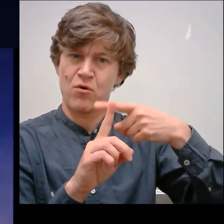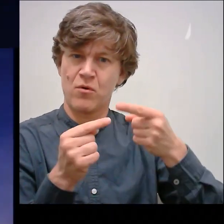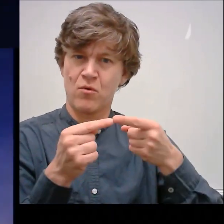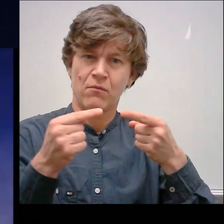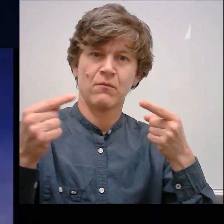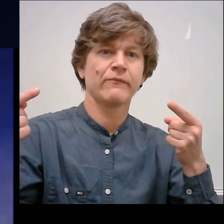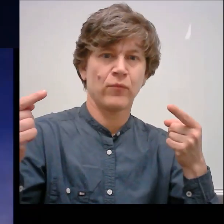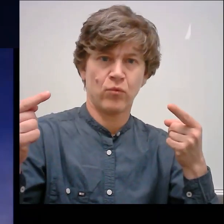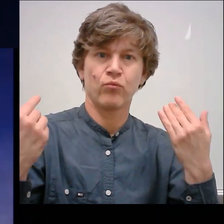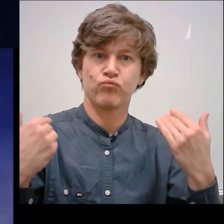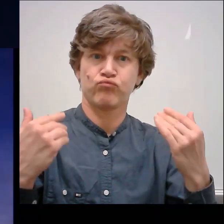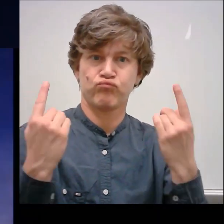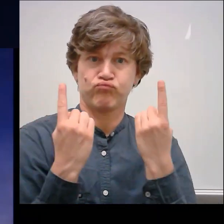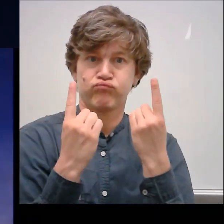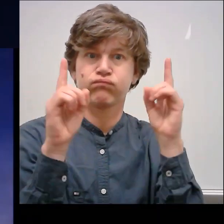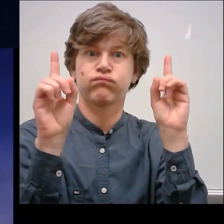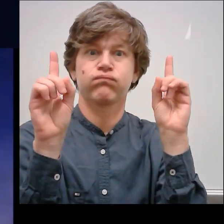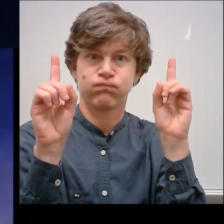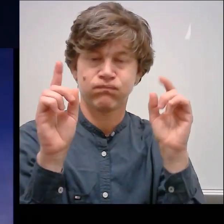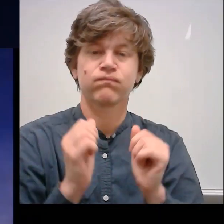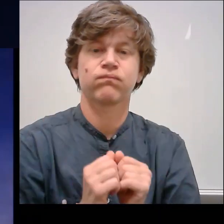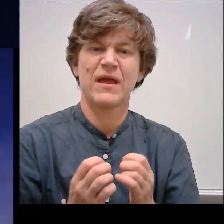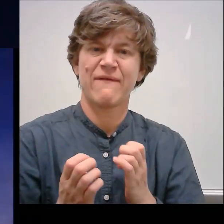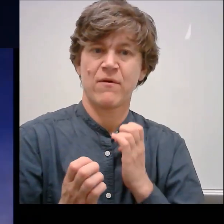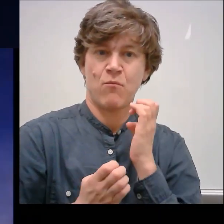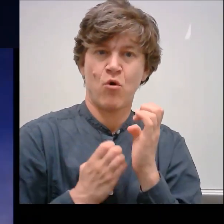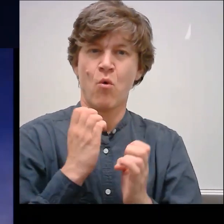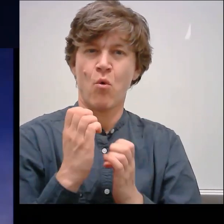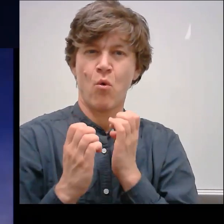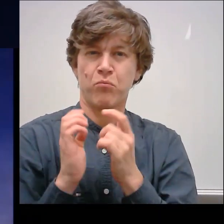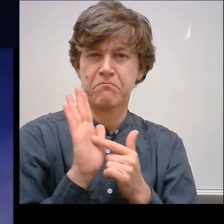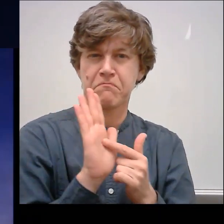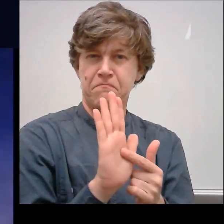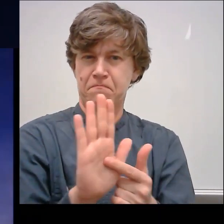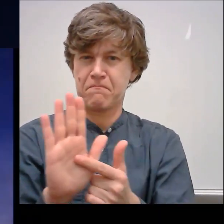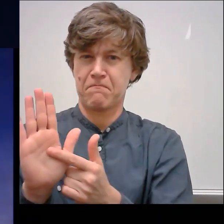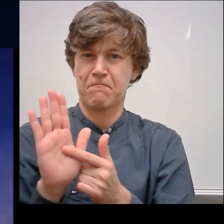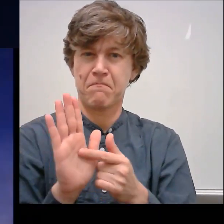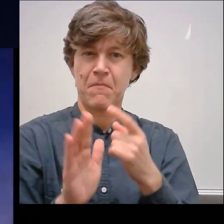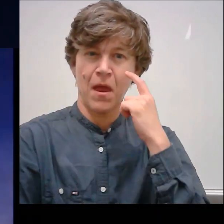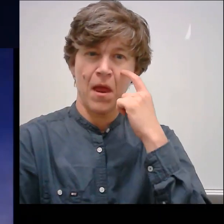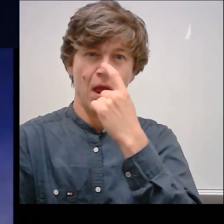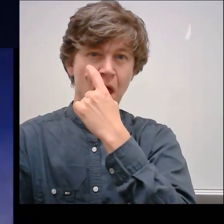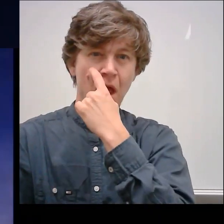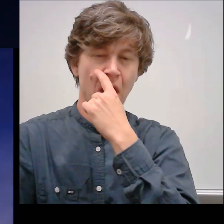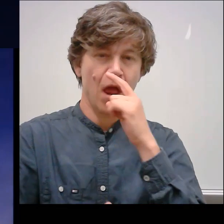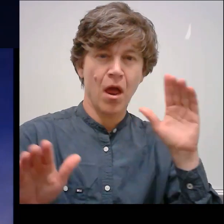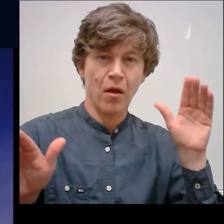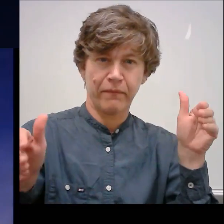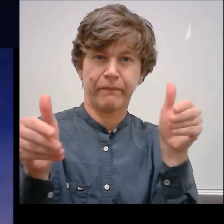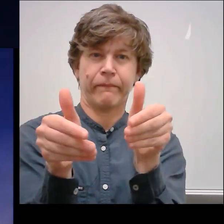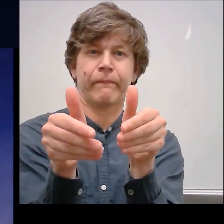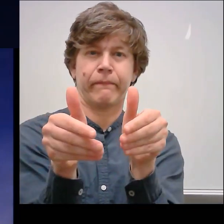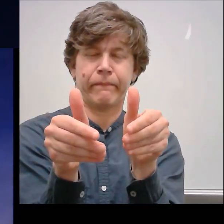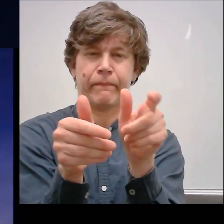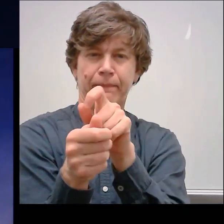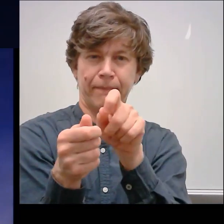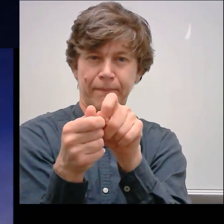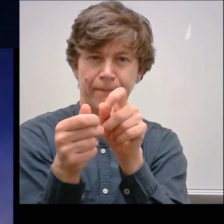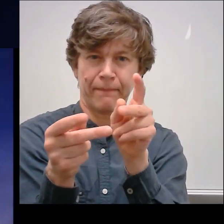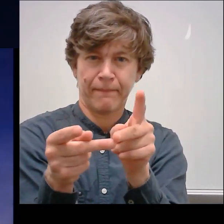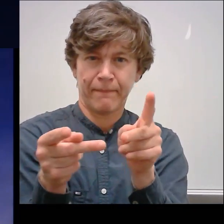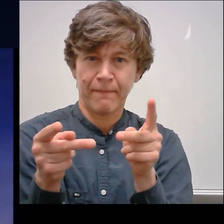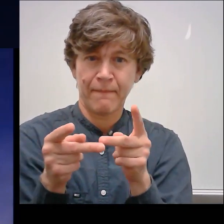great effect, not only to create an emotional expression, but to focus your eye within a piece. As we look at the